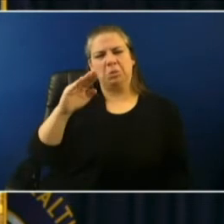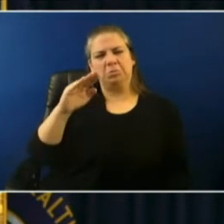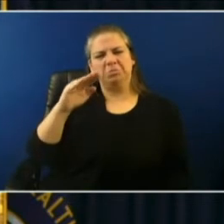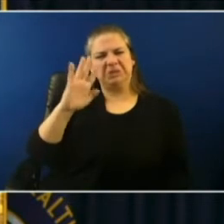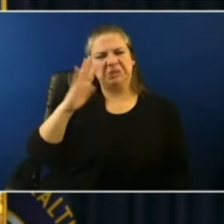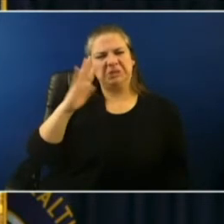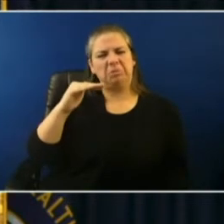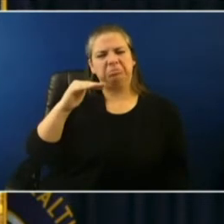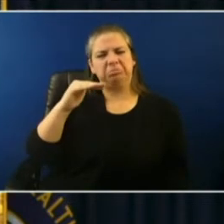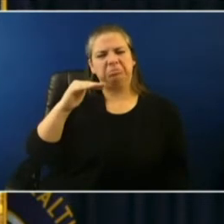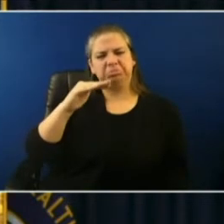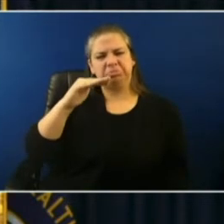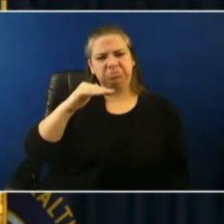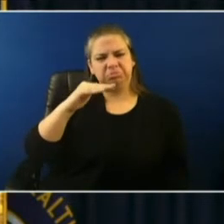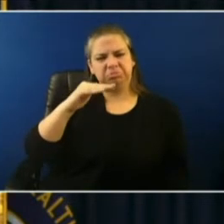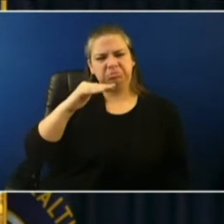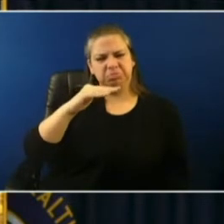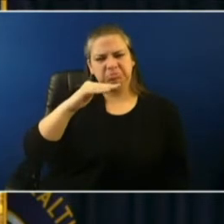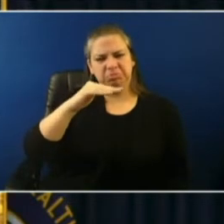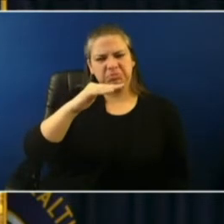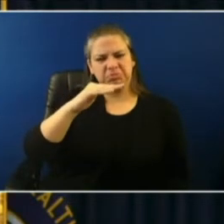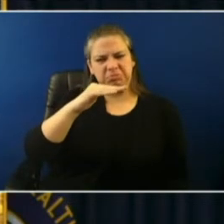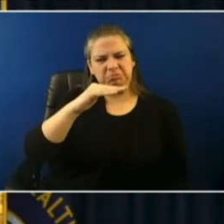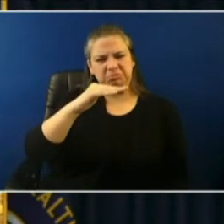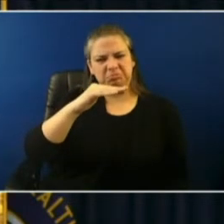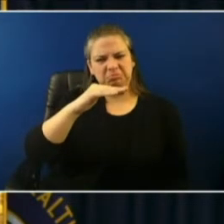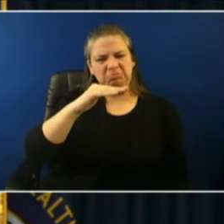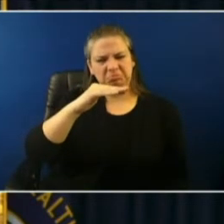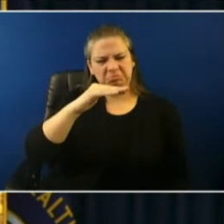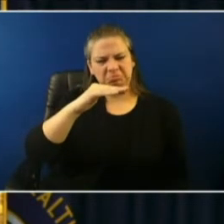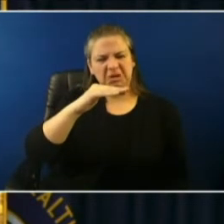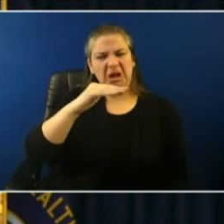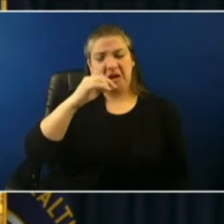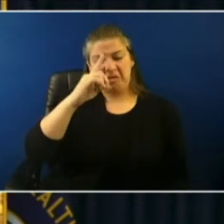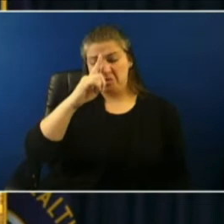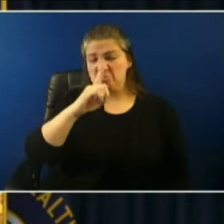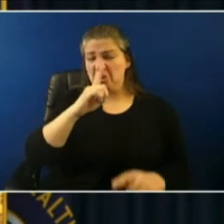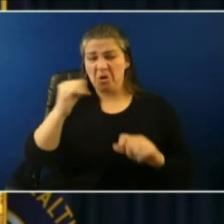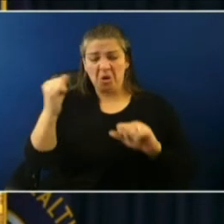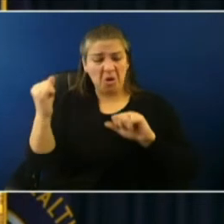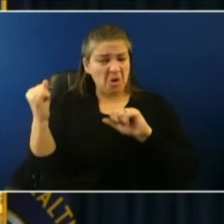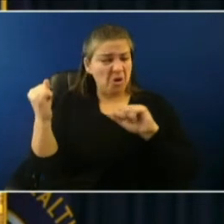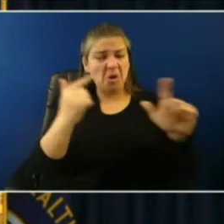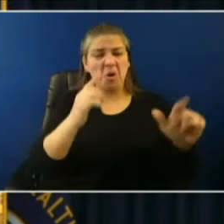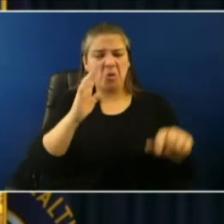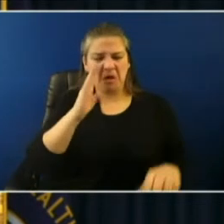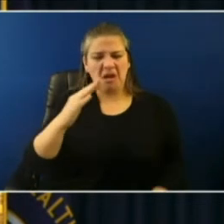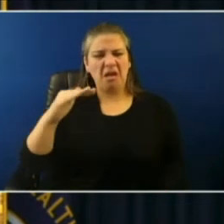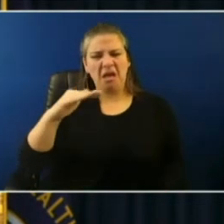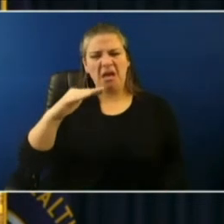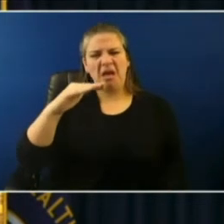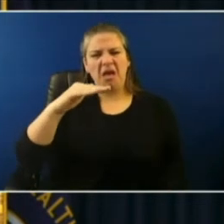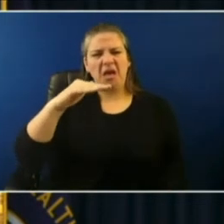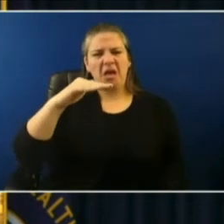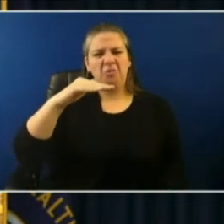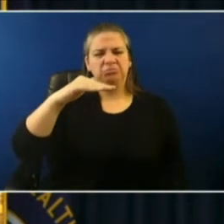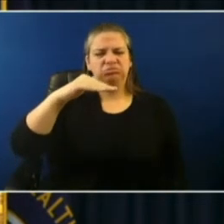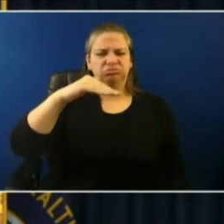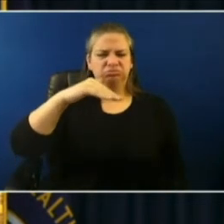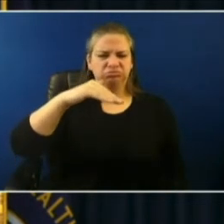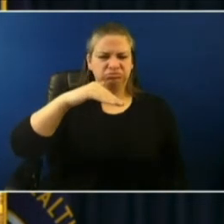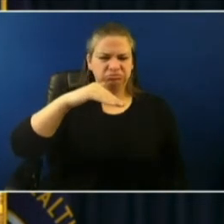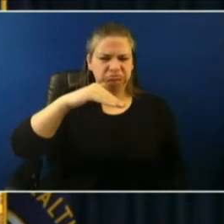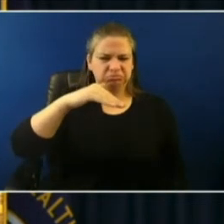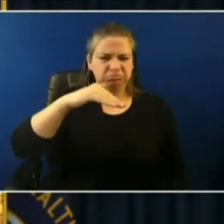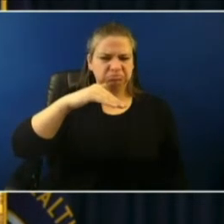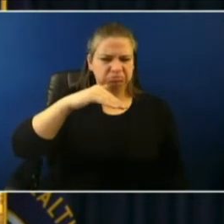state are just cresting now, and I think just about everybody will be on the downturn. We'll be